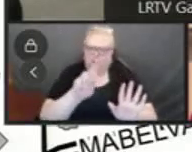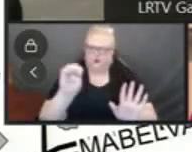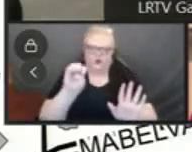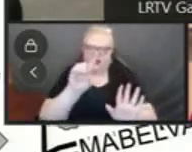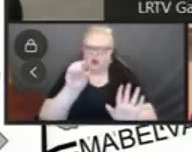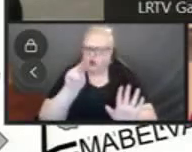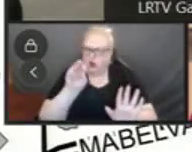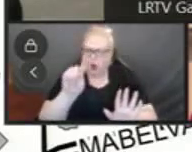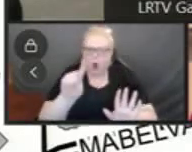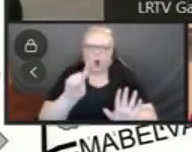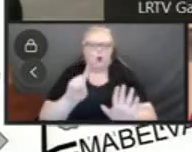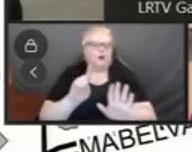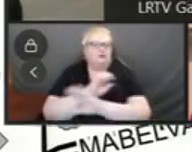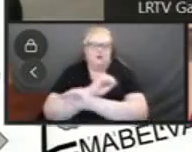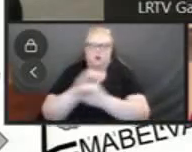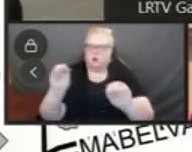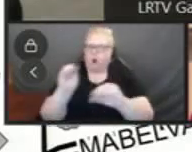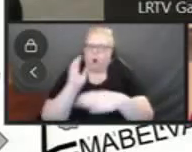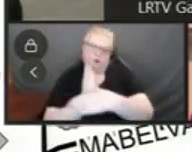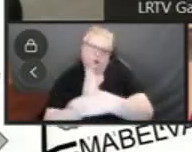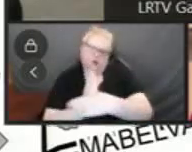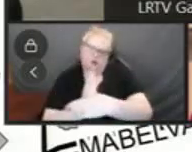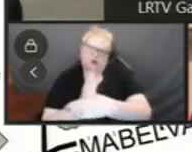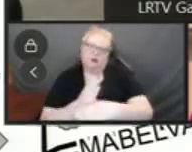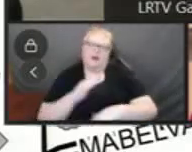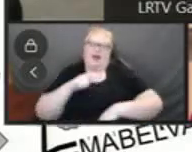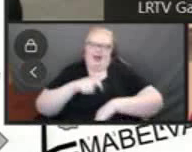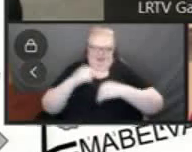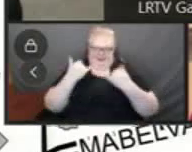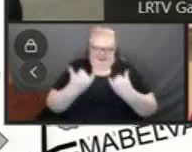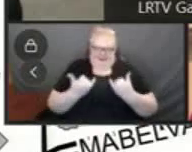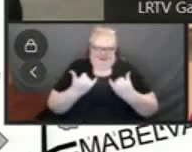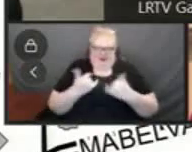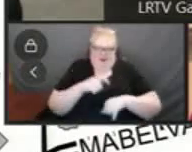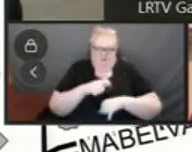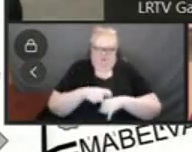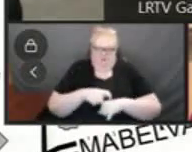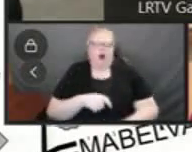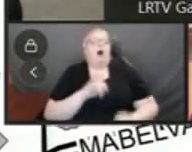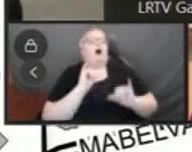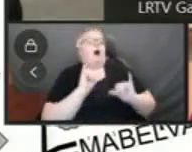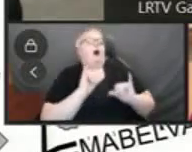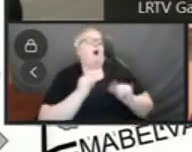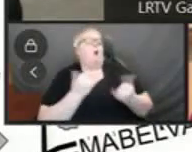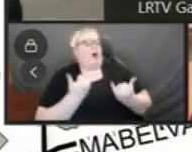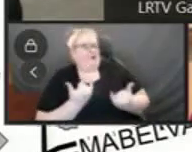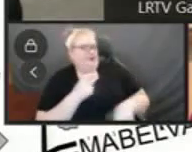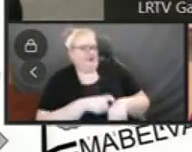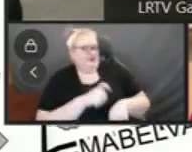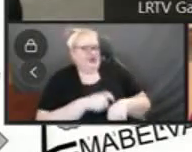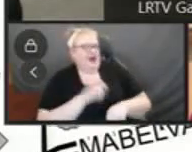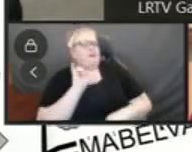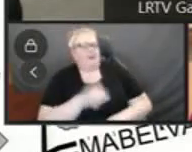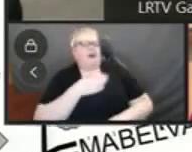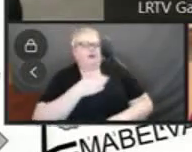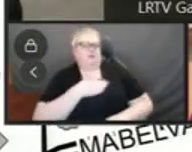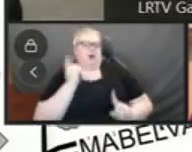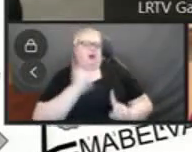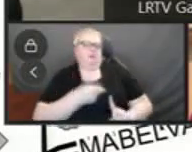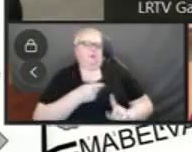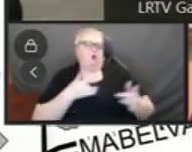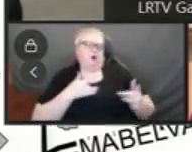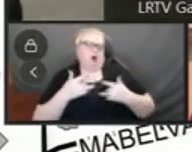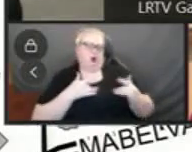undisturbed at this time. At this time, that's what concerns me at this time, because at the time that they decide